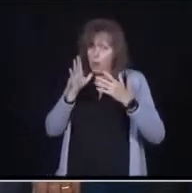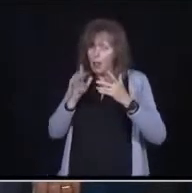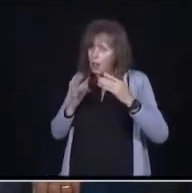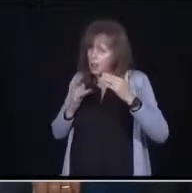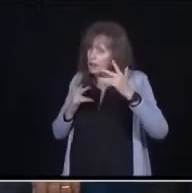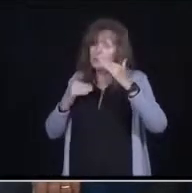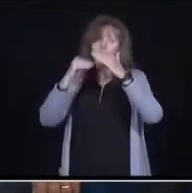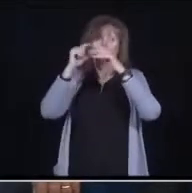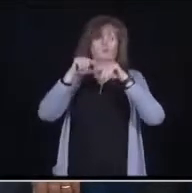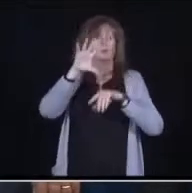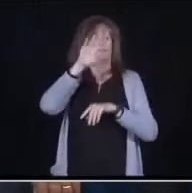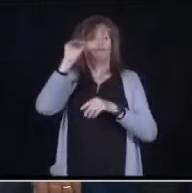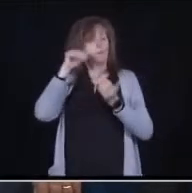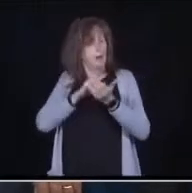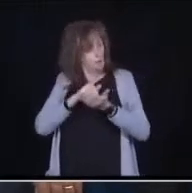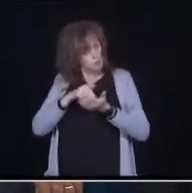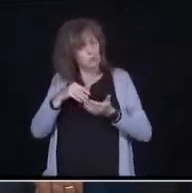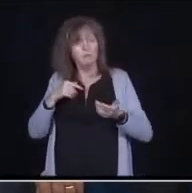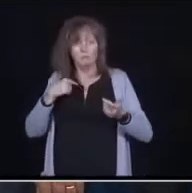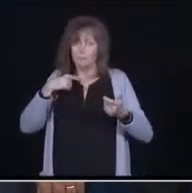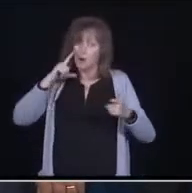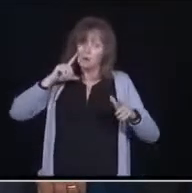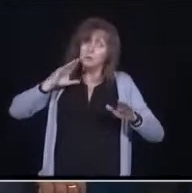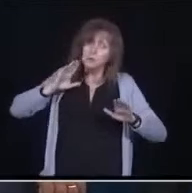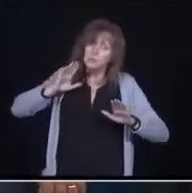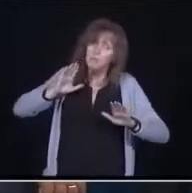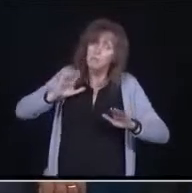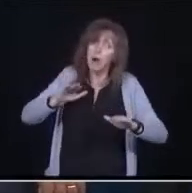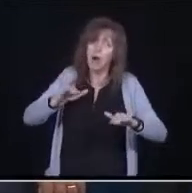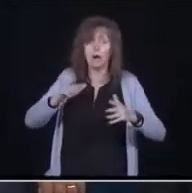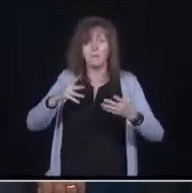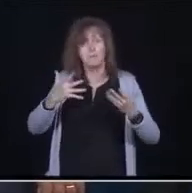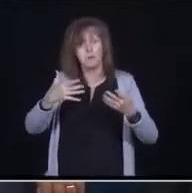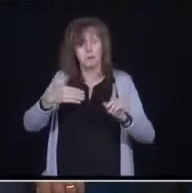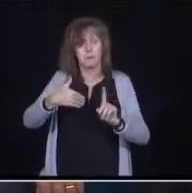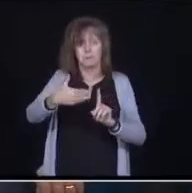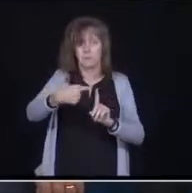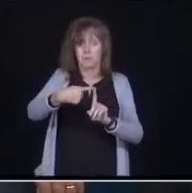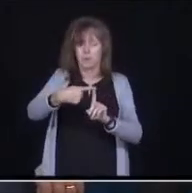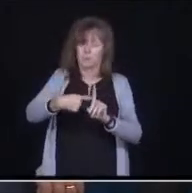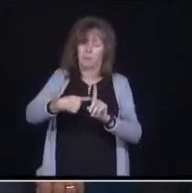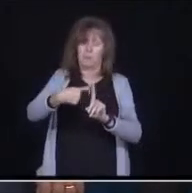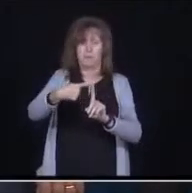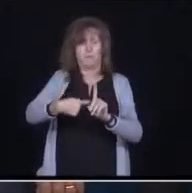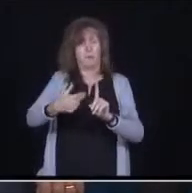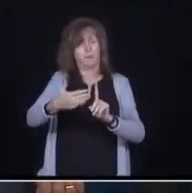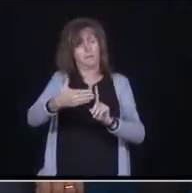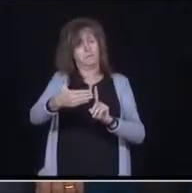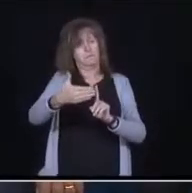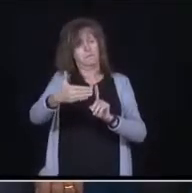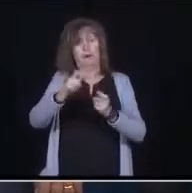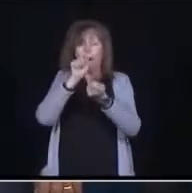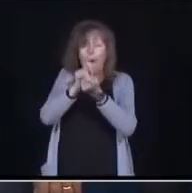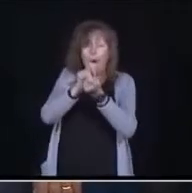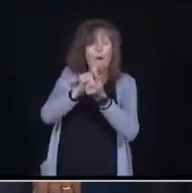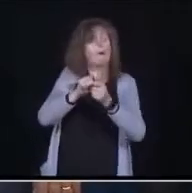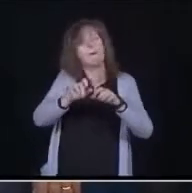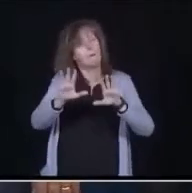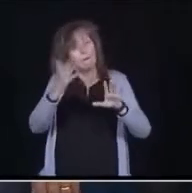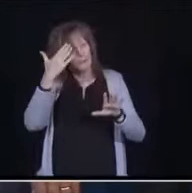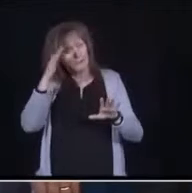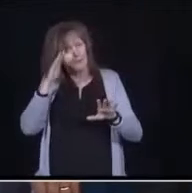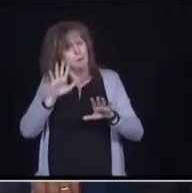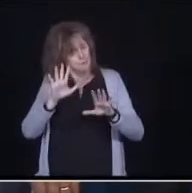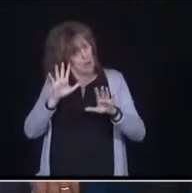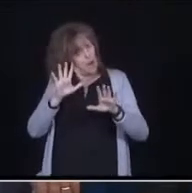We expect that we will be there within the next month or so. We don't have a definite date for it, but we're actively working towards that